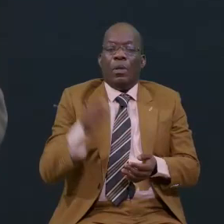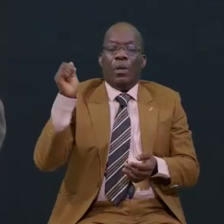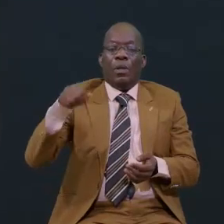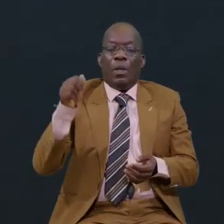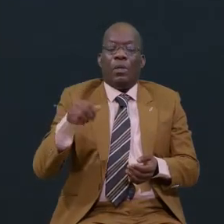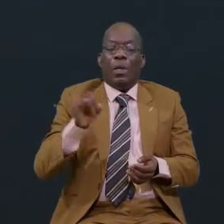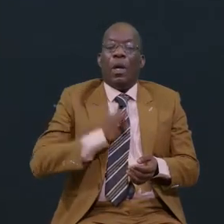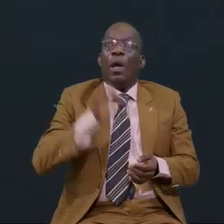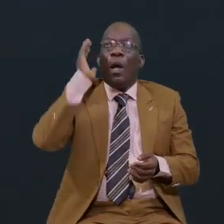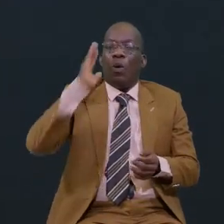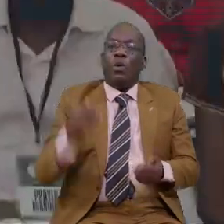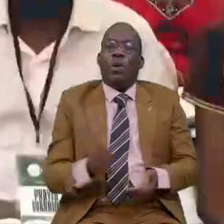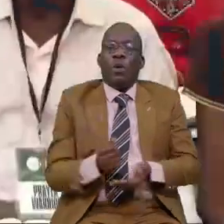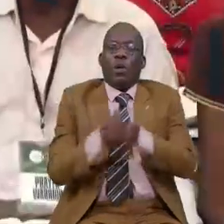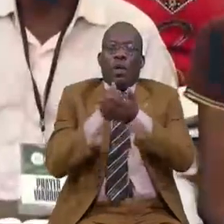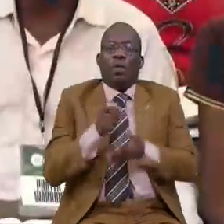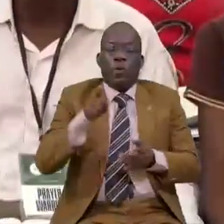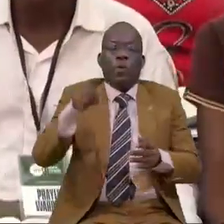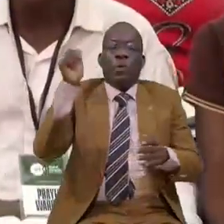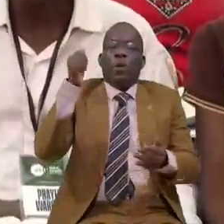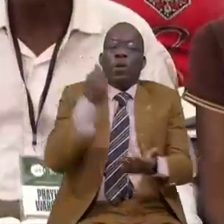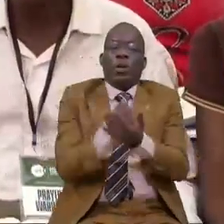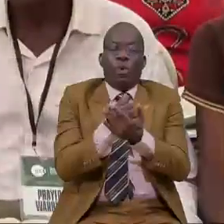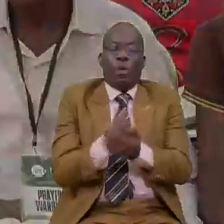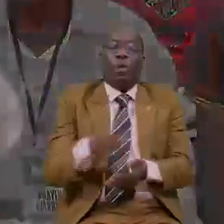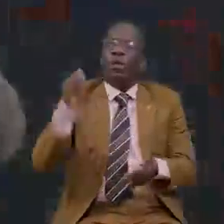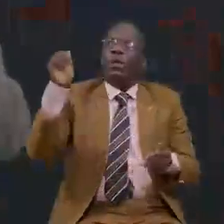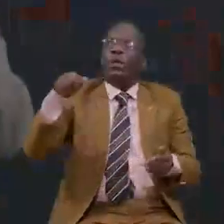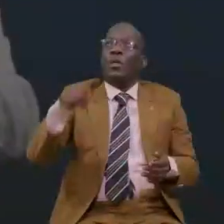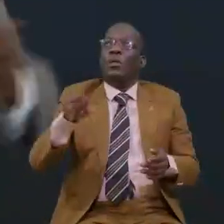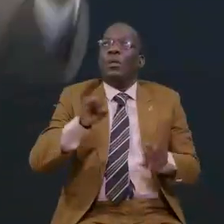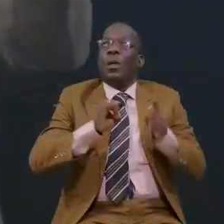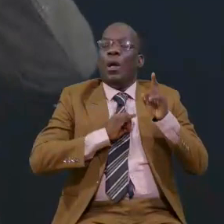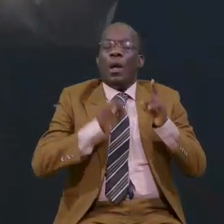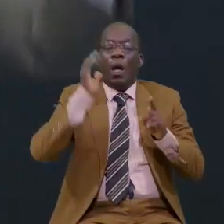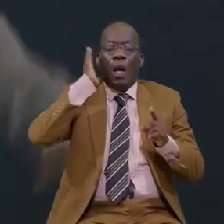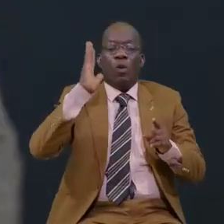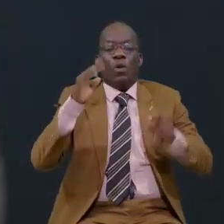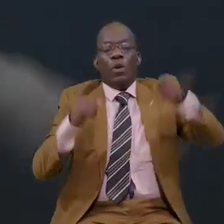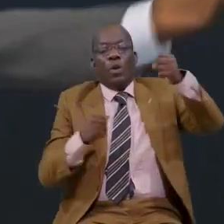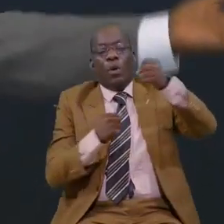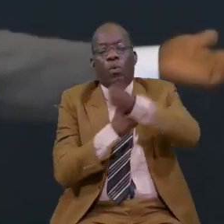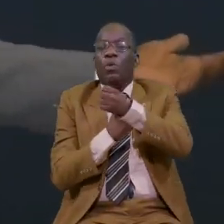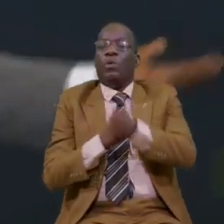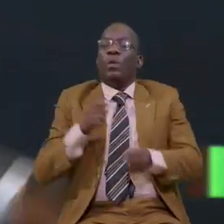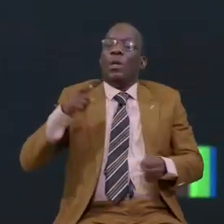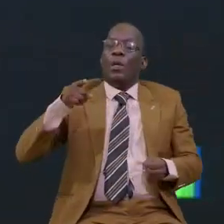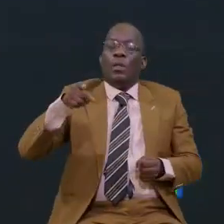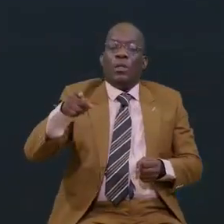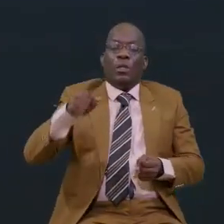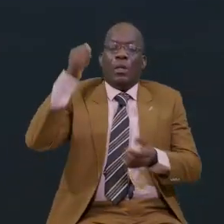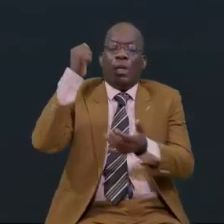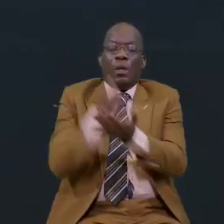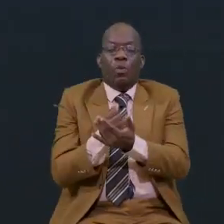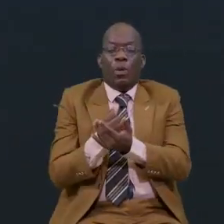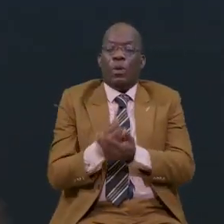thee. Another amen. Yea, I will uphold thee. It says,